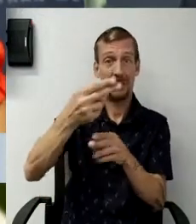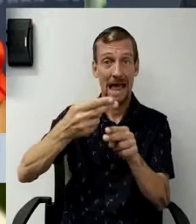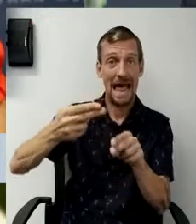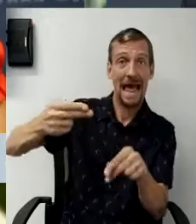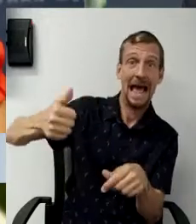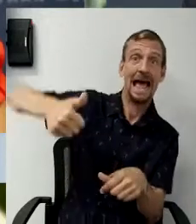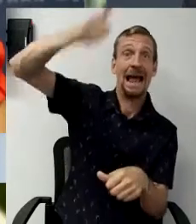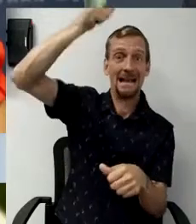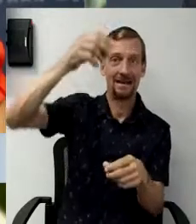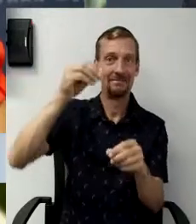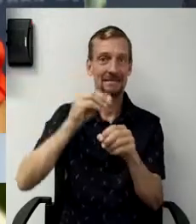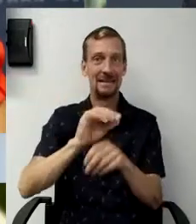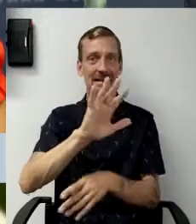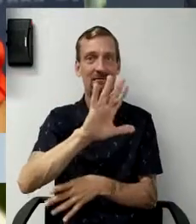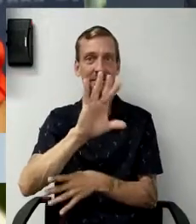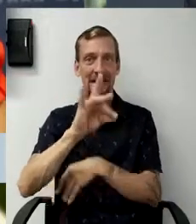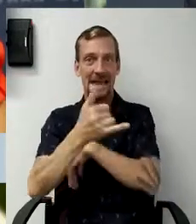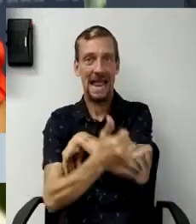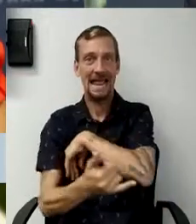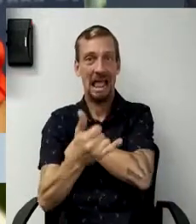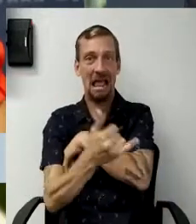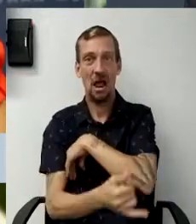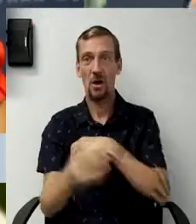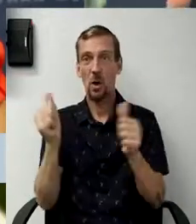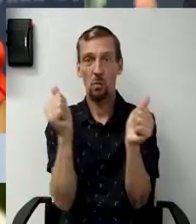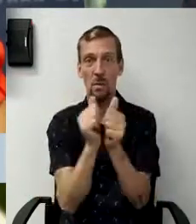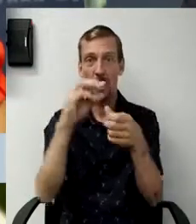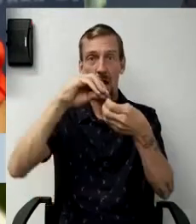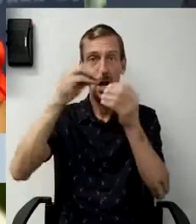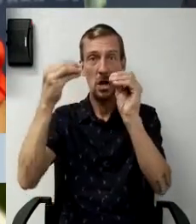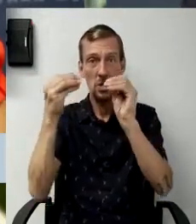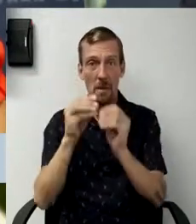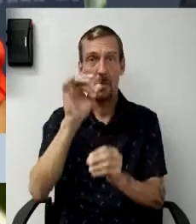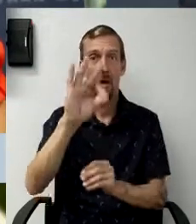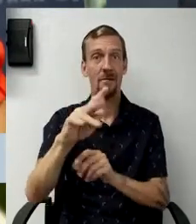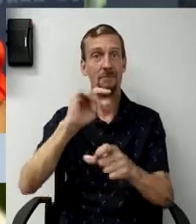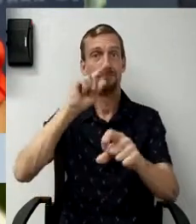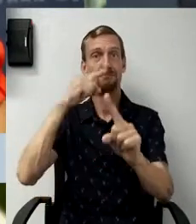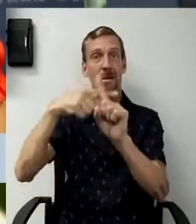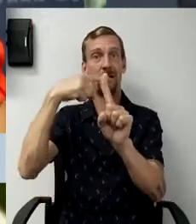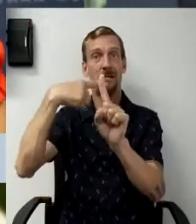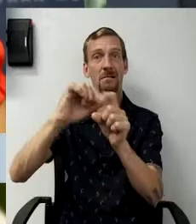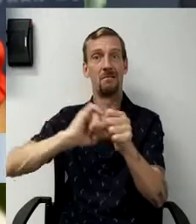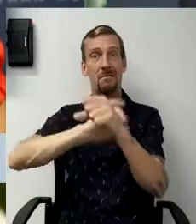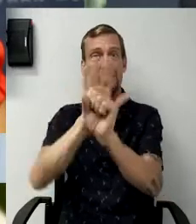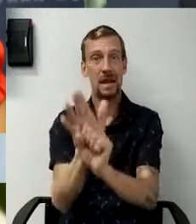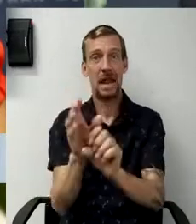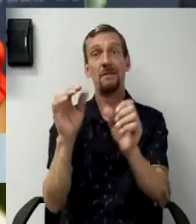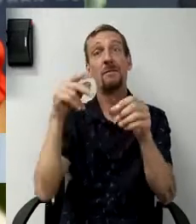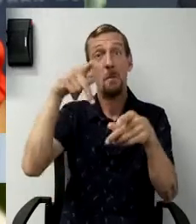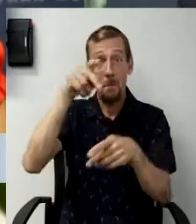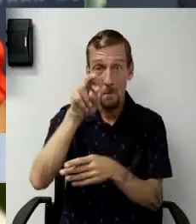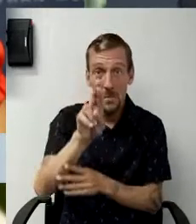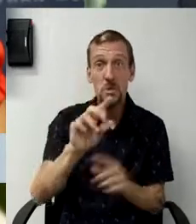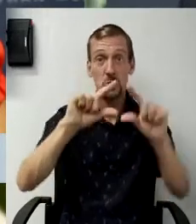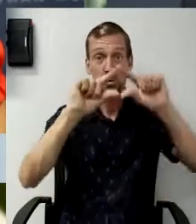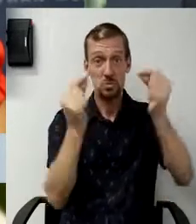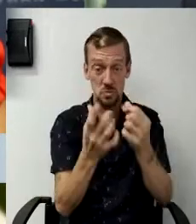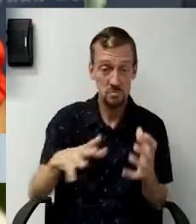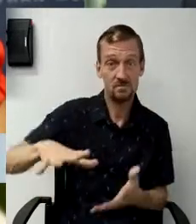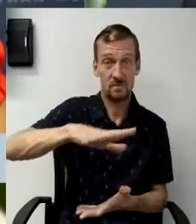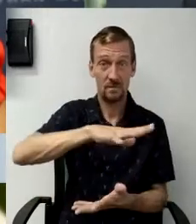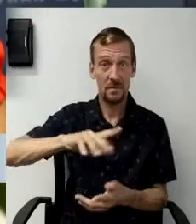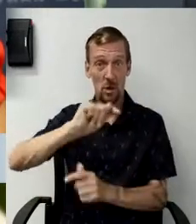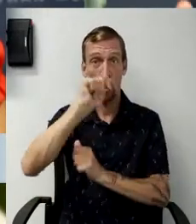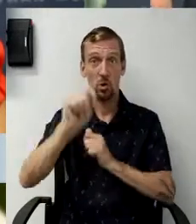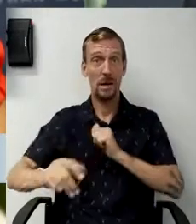58 counties in terms of number of positive cases per population. We've had 205 deaths, which I